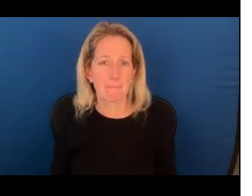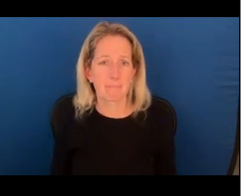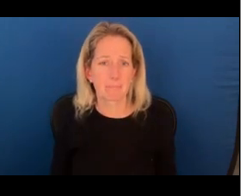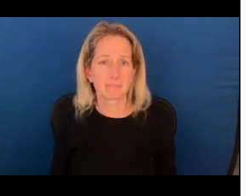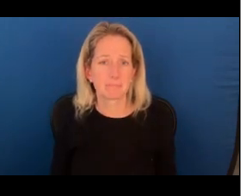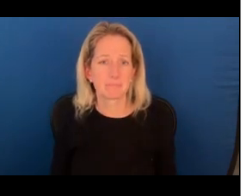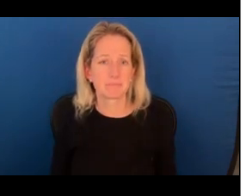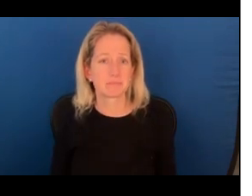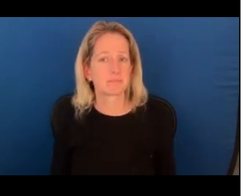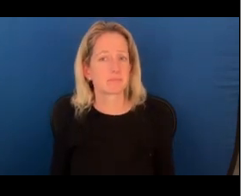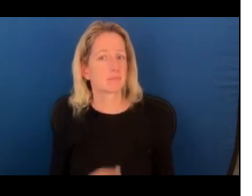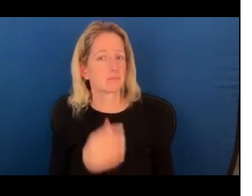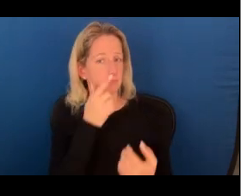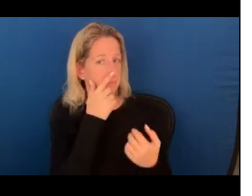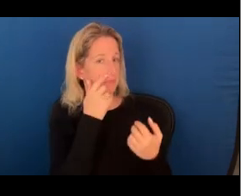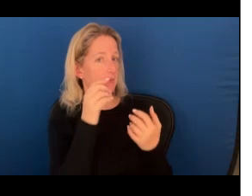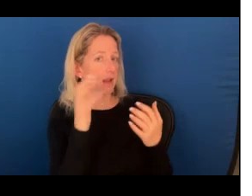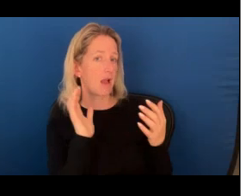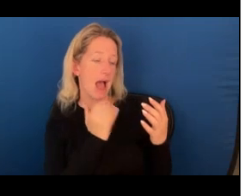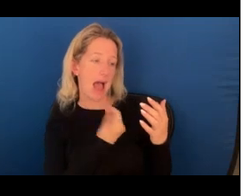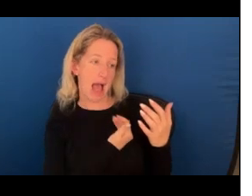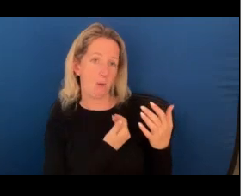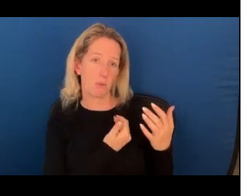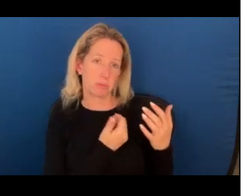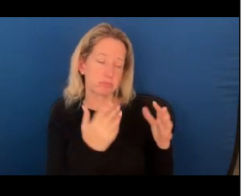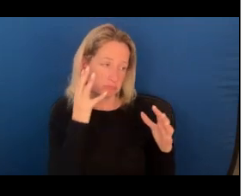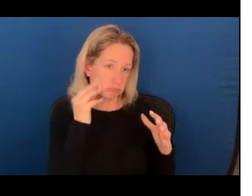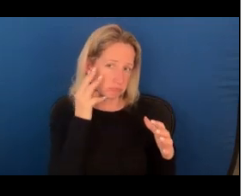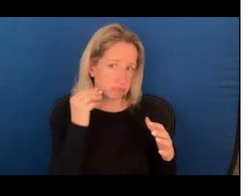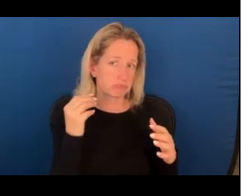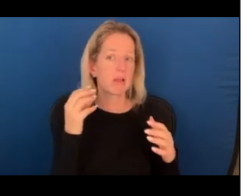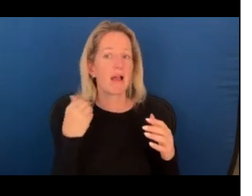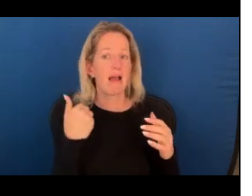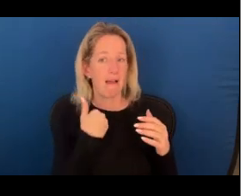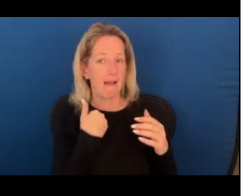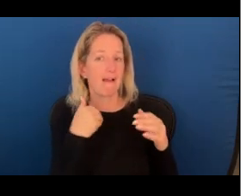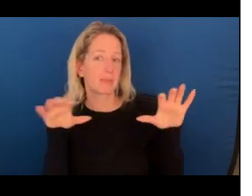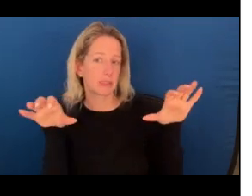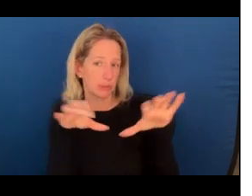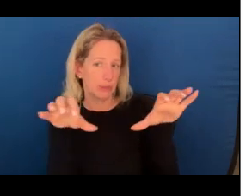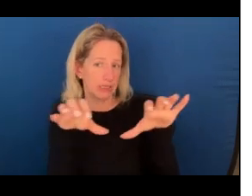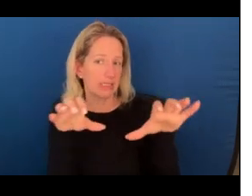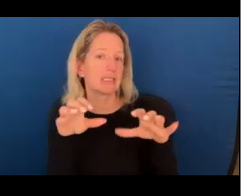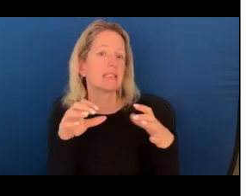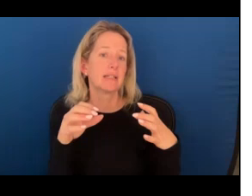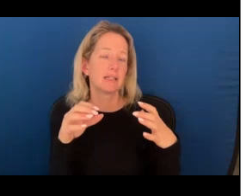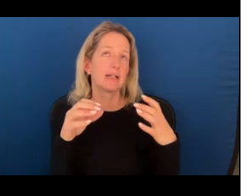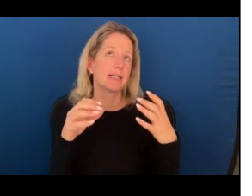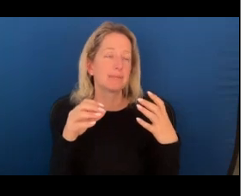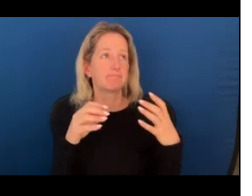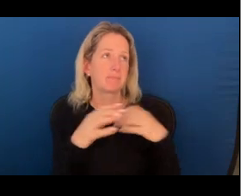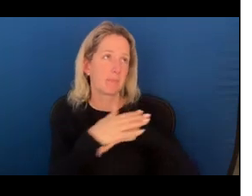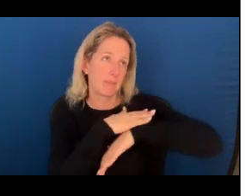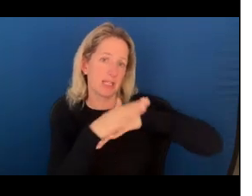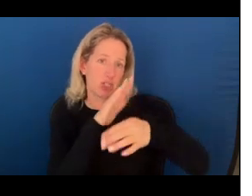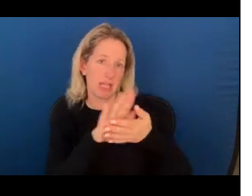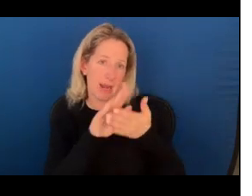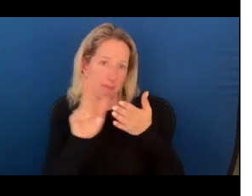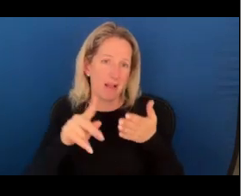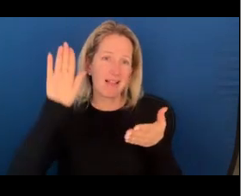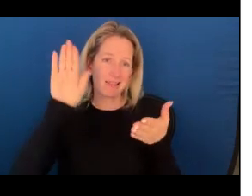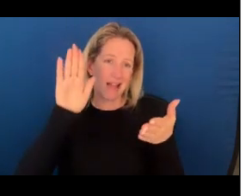All in all, we've been doing beach cleanups for about 6 years. There's been less and less waste. There are